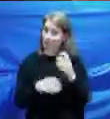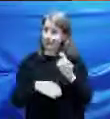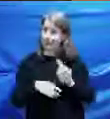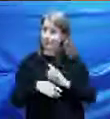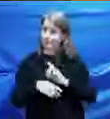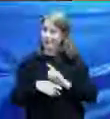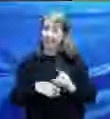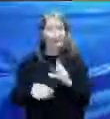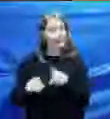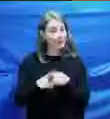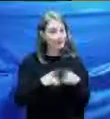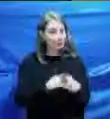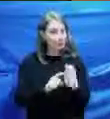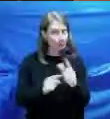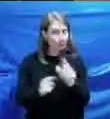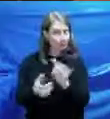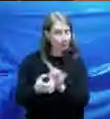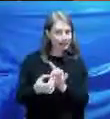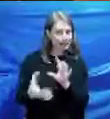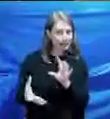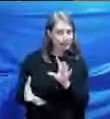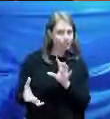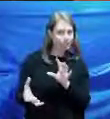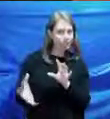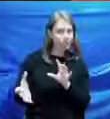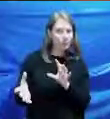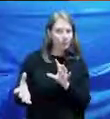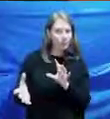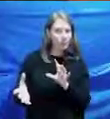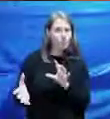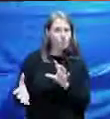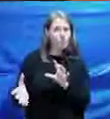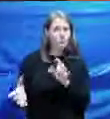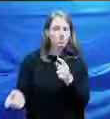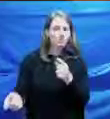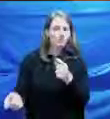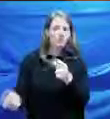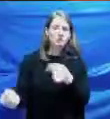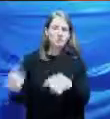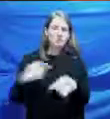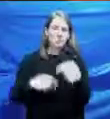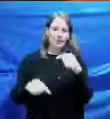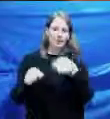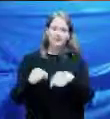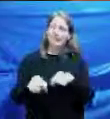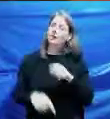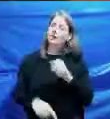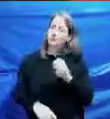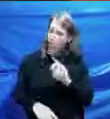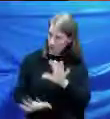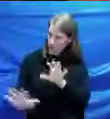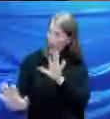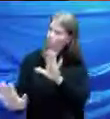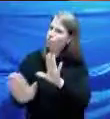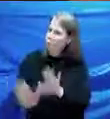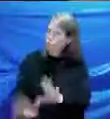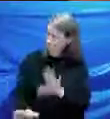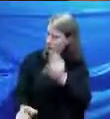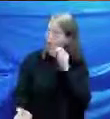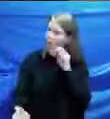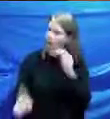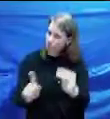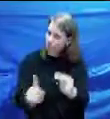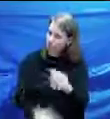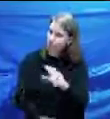go of watching the students make those connections in order to constantly pull the connections back to the text. I think that's exactly